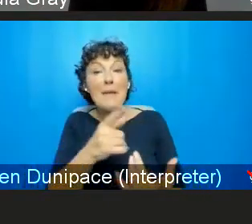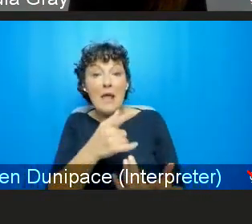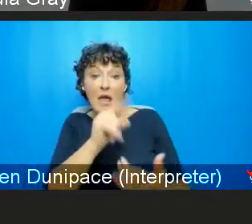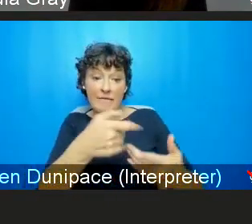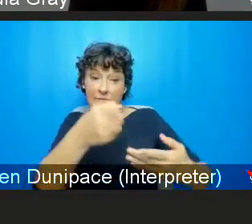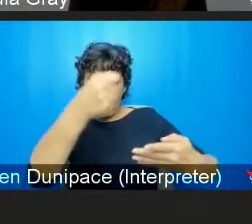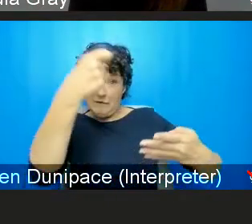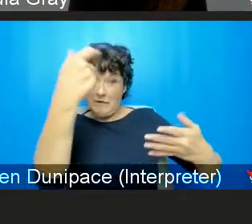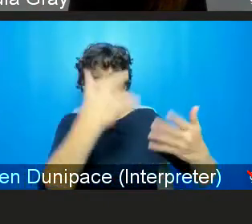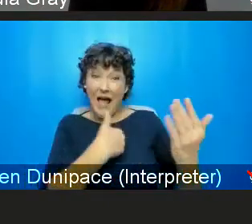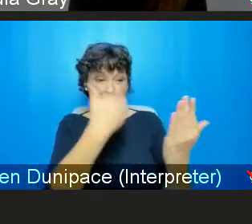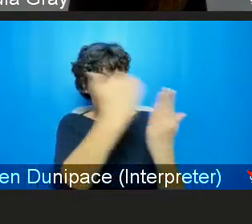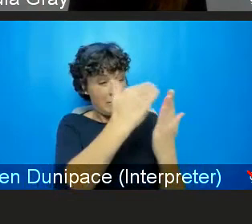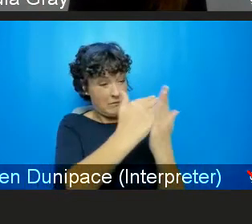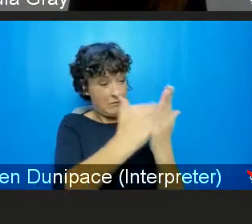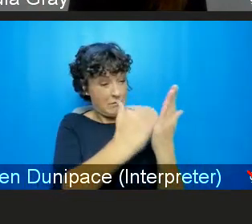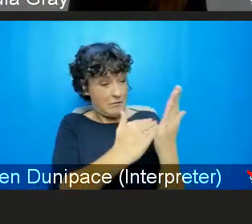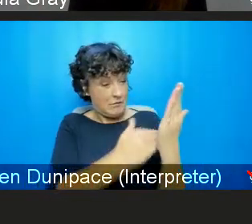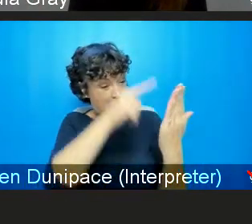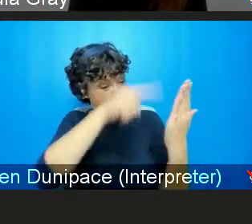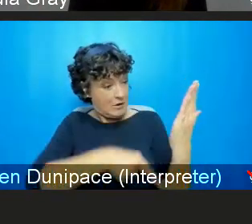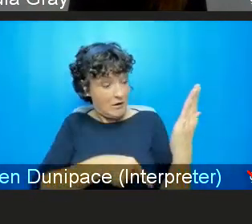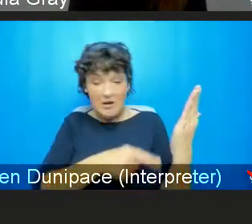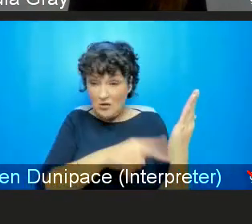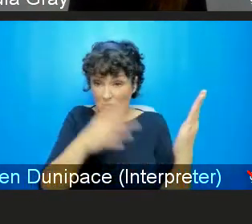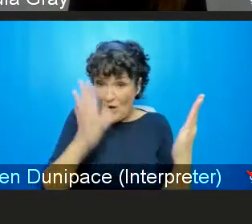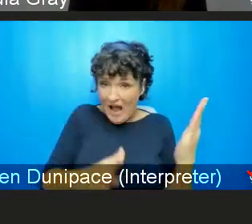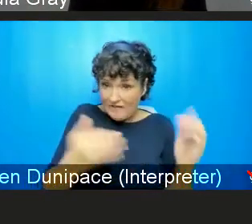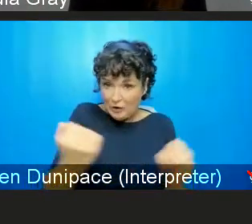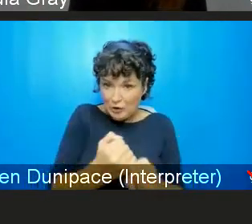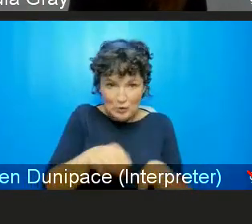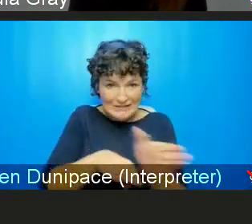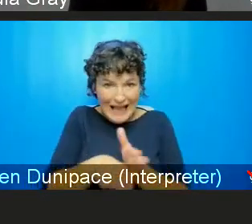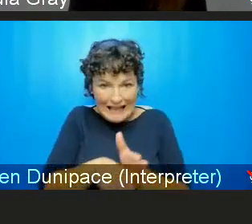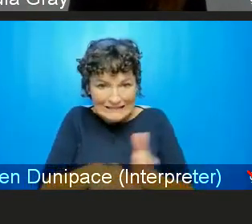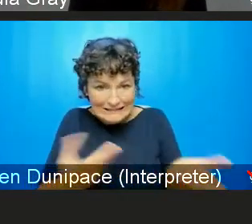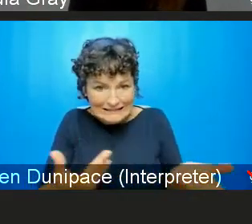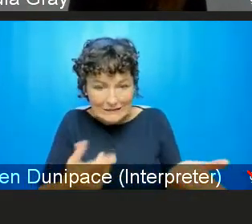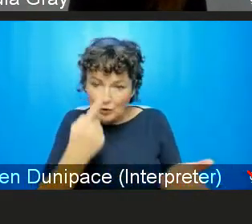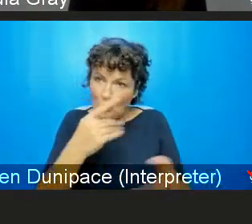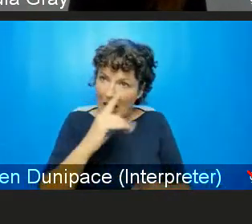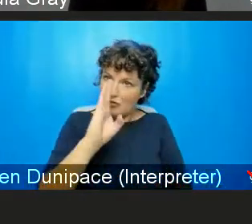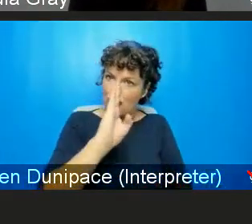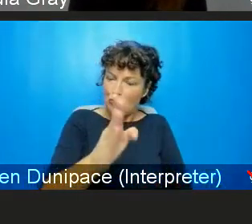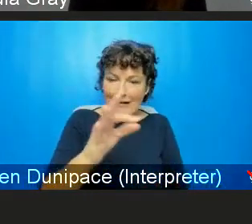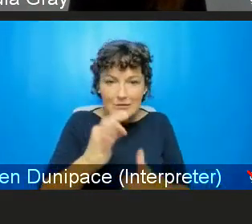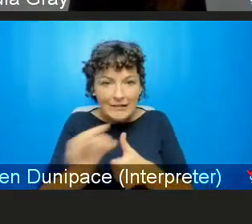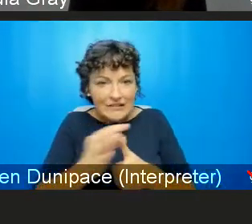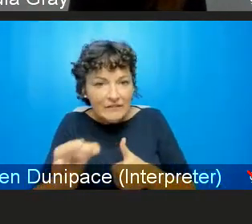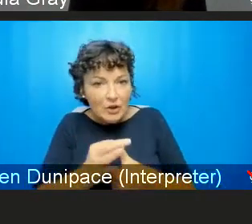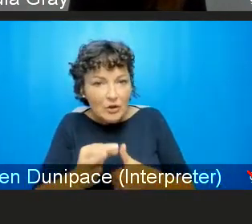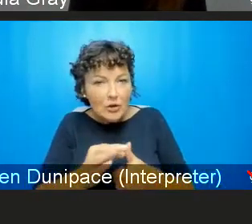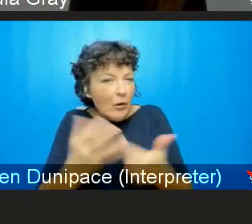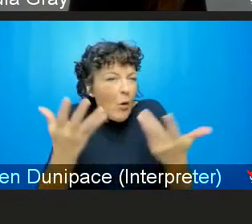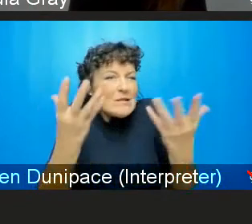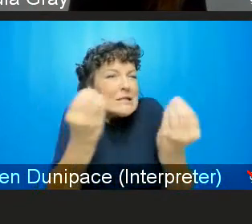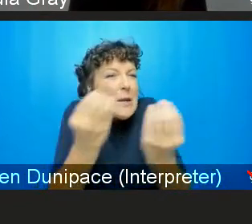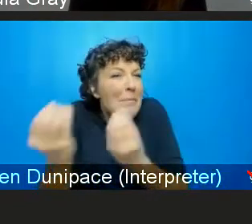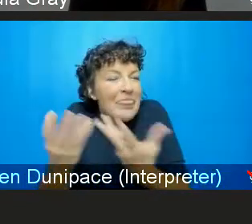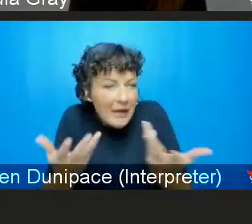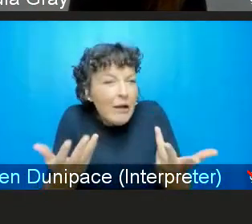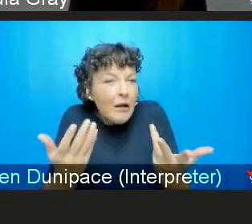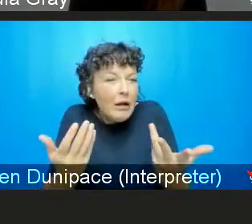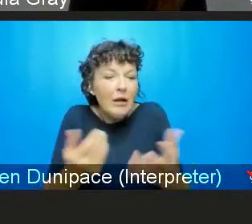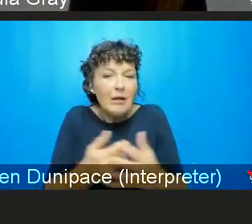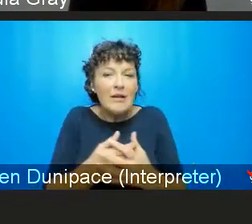then you don't have to do this test, or, you know, you can go straight to an interview in certain cases, stuff like that,